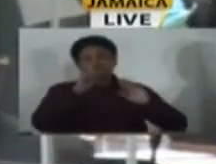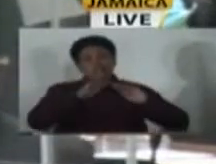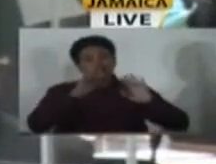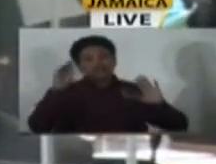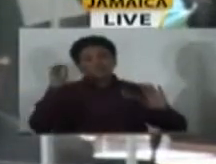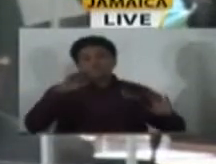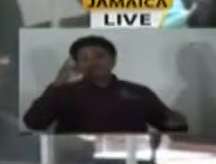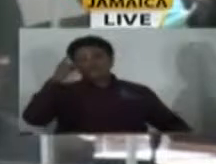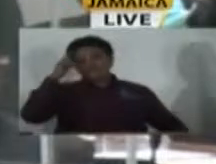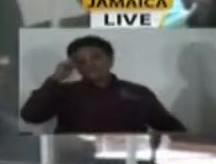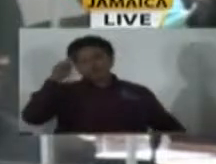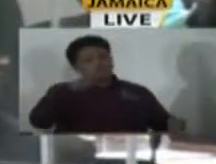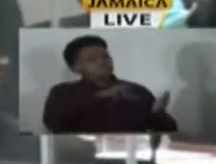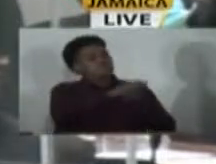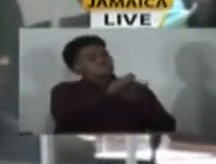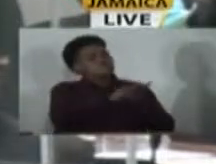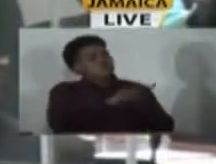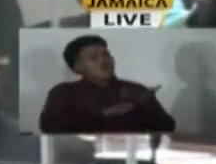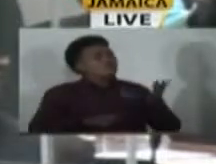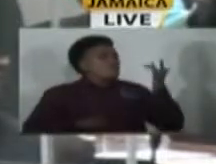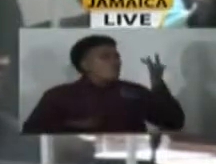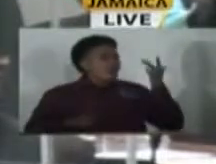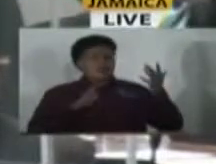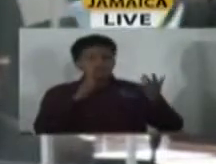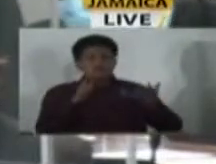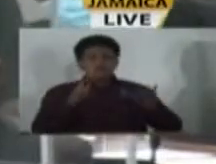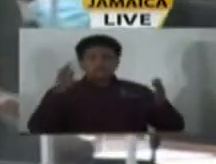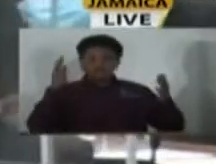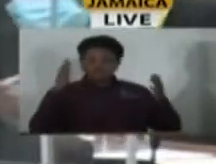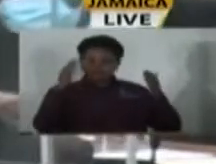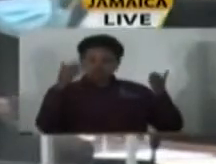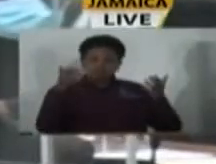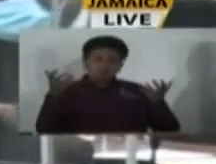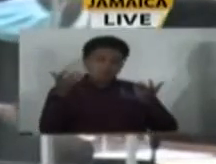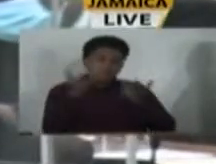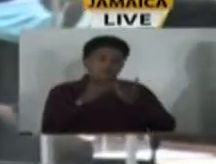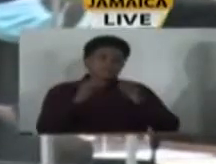They have been crafted in pursuit